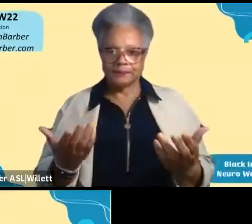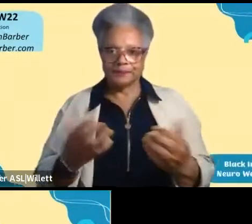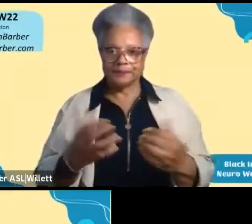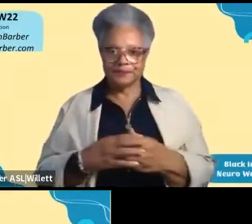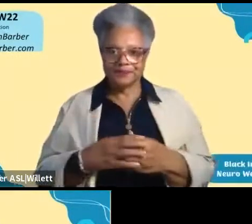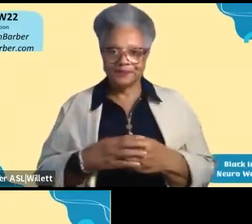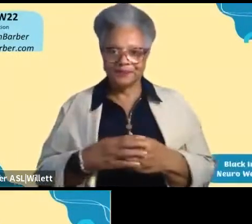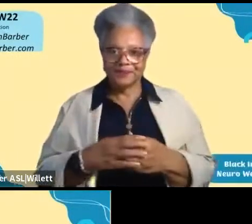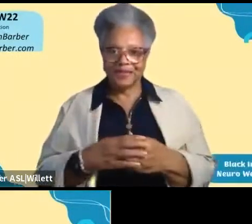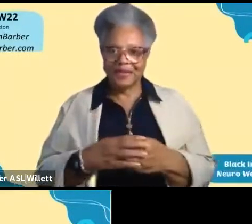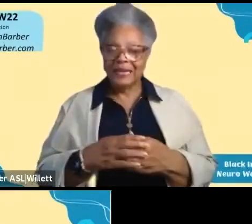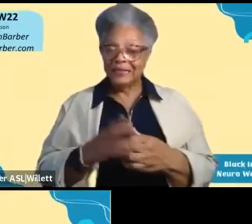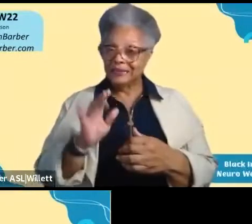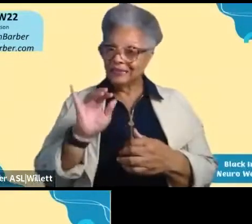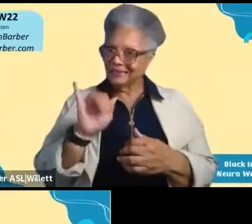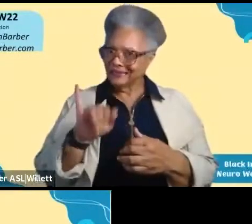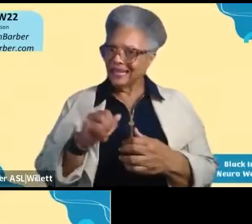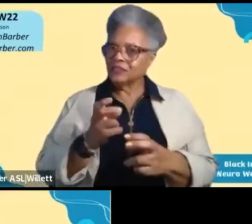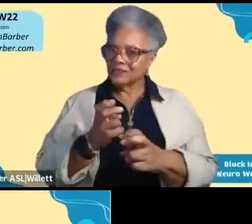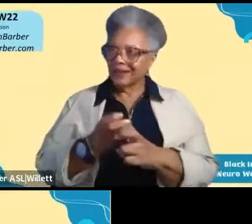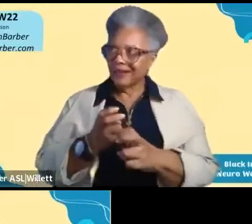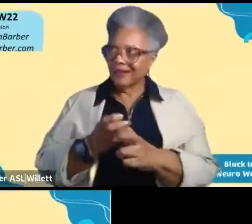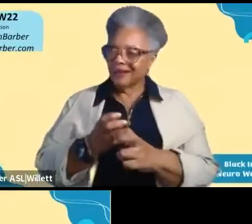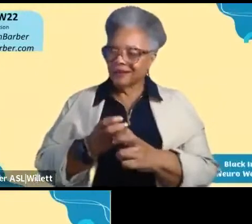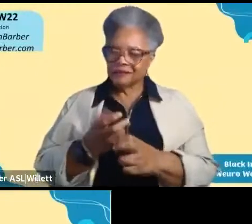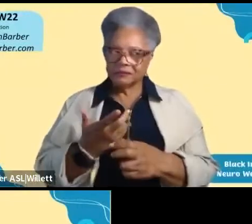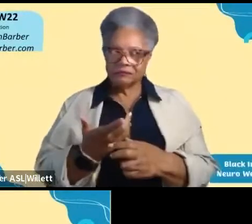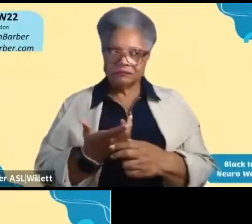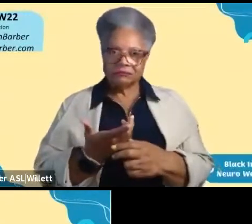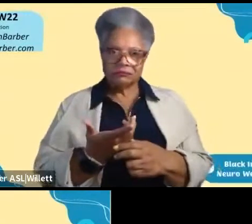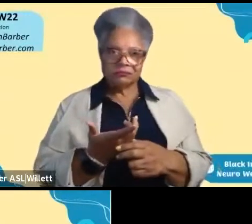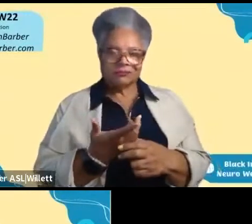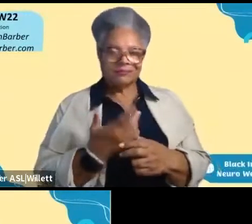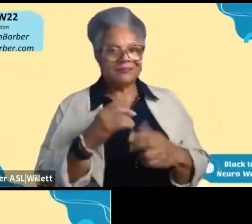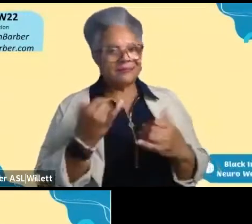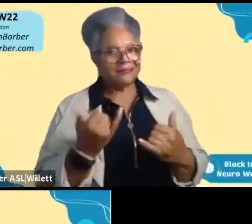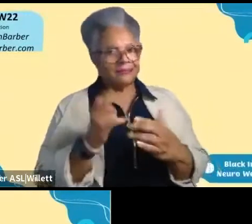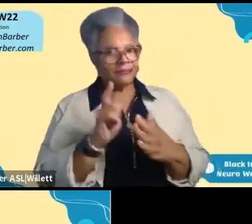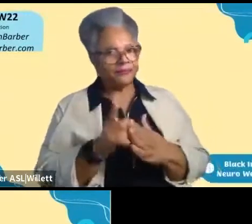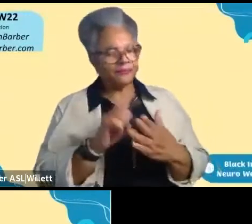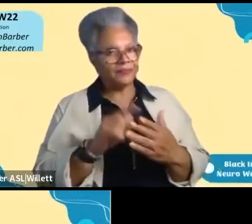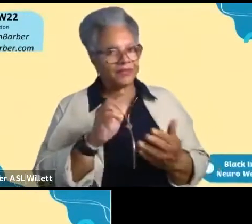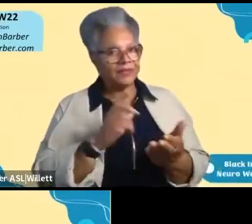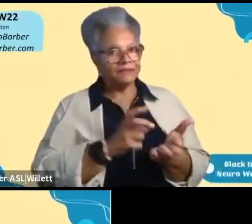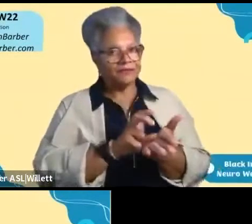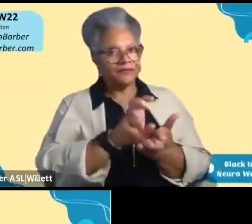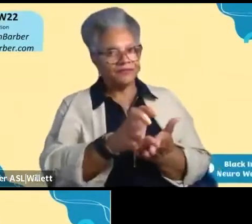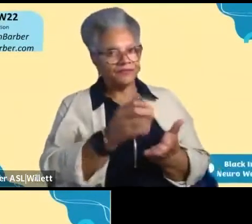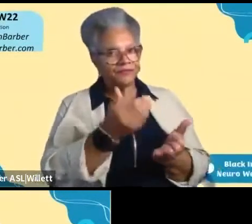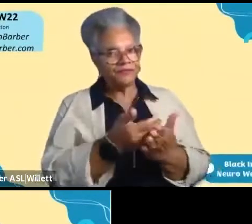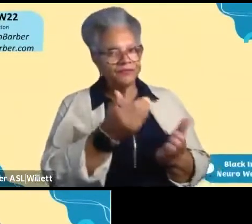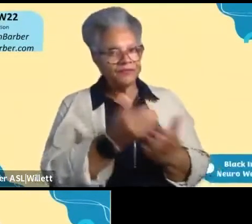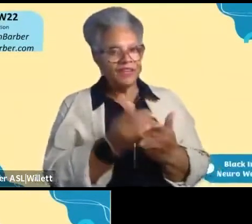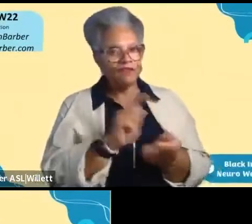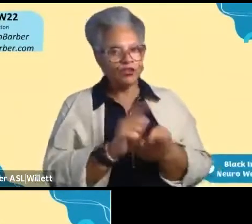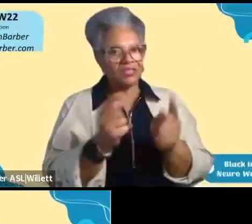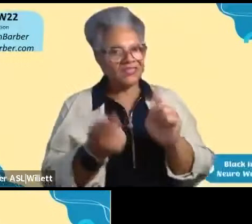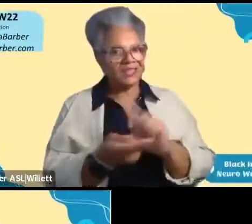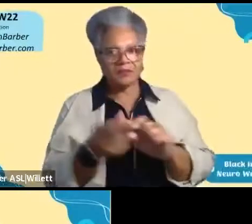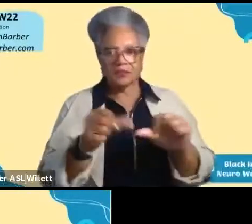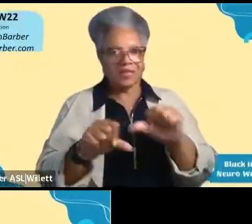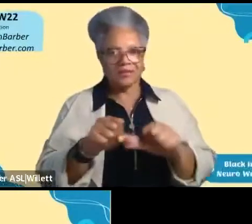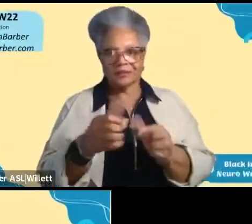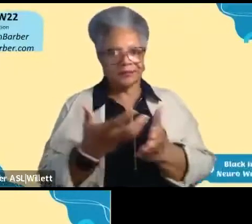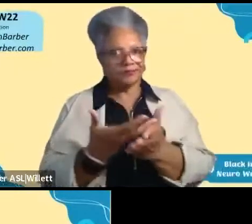That's also really hard. I mean, at the moment, the funding for the translational science basically has just run out.